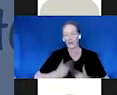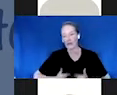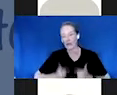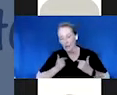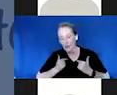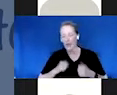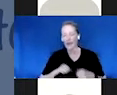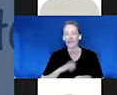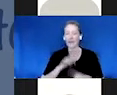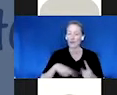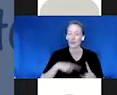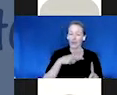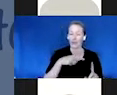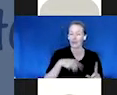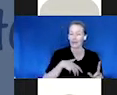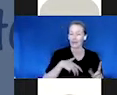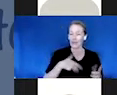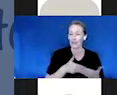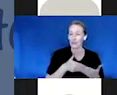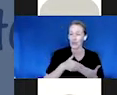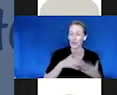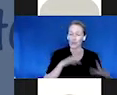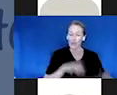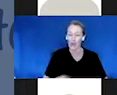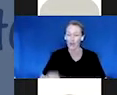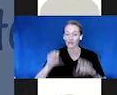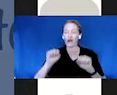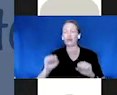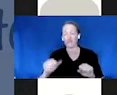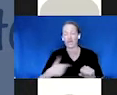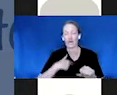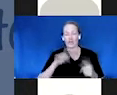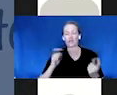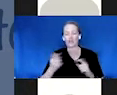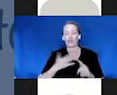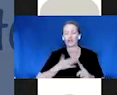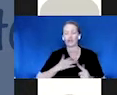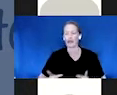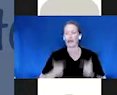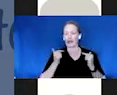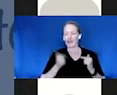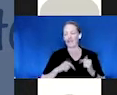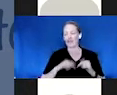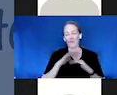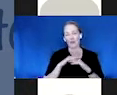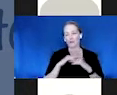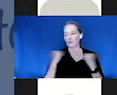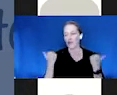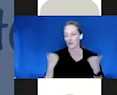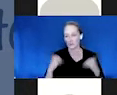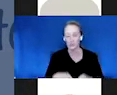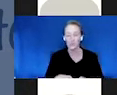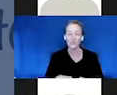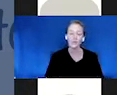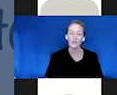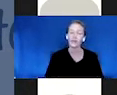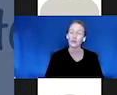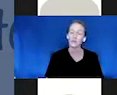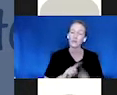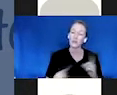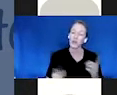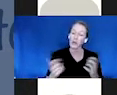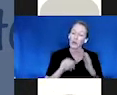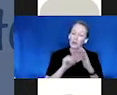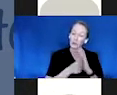was adopted, she was going to change her life. She had had enough of living the way she was living. And I just want to highlight here that